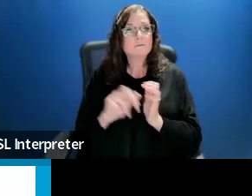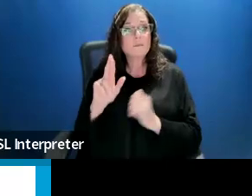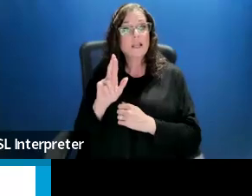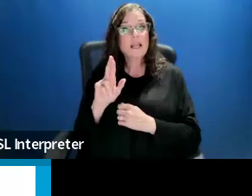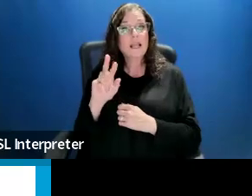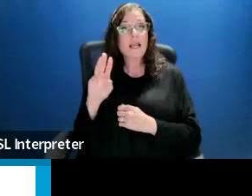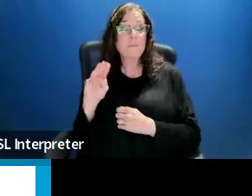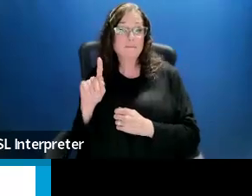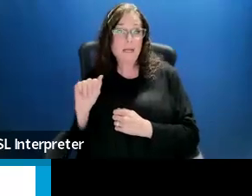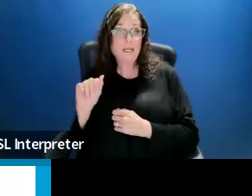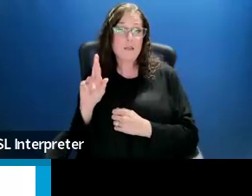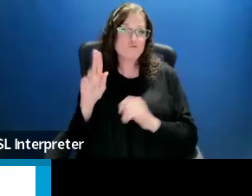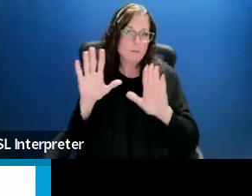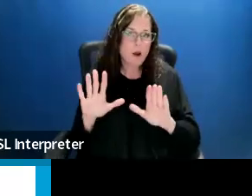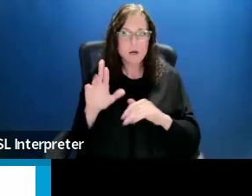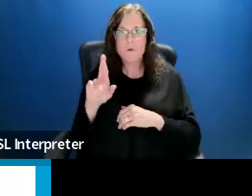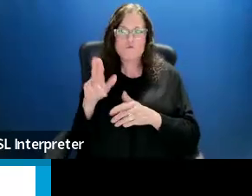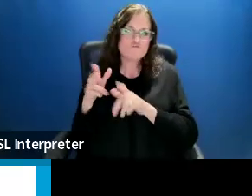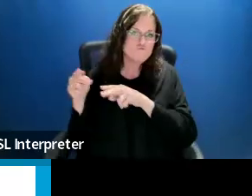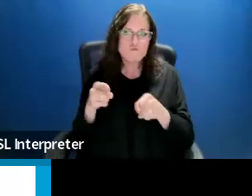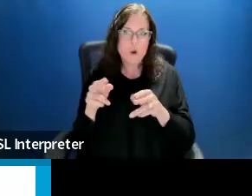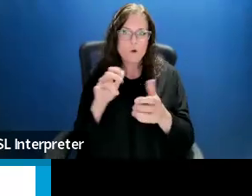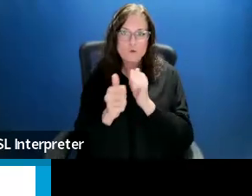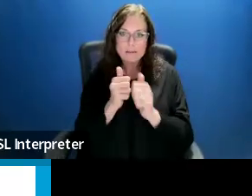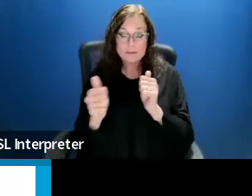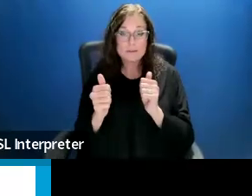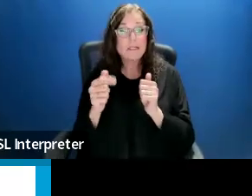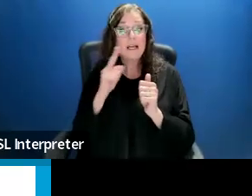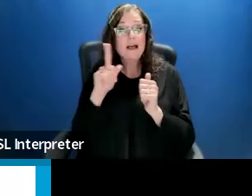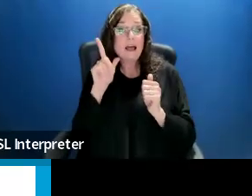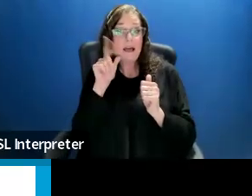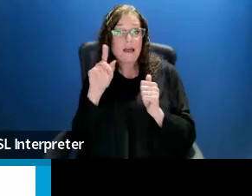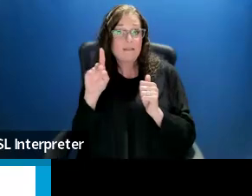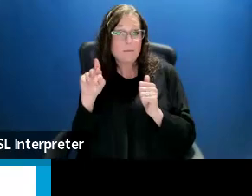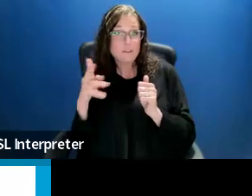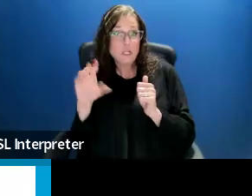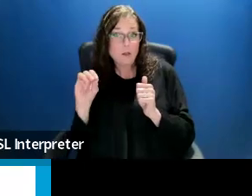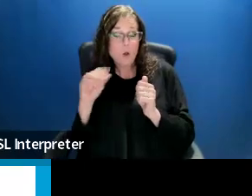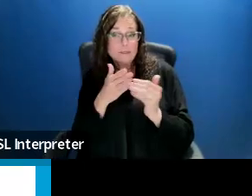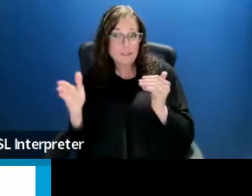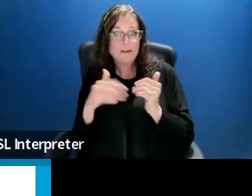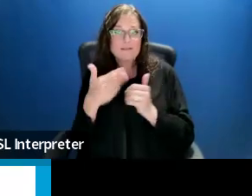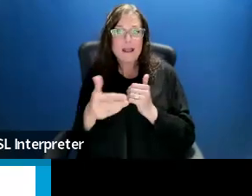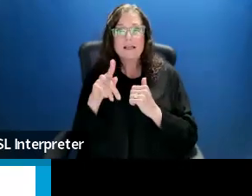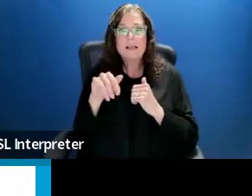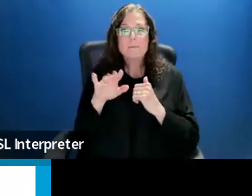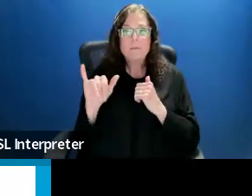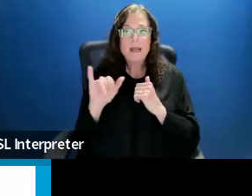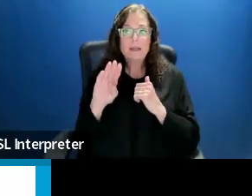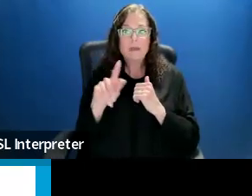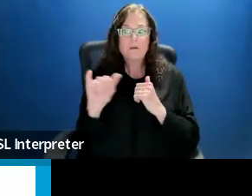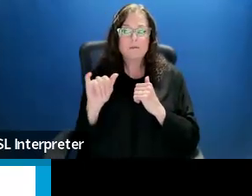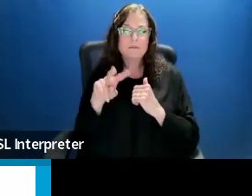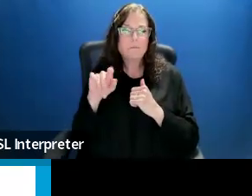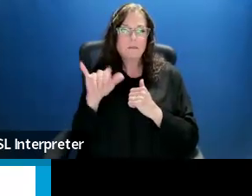Miss Pennypickle's Remarkable Road Race. From the New York Times bestselling author of the Limoncello series comes the second book in the Miss Pennypickle's Puzzlers